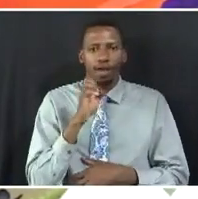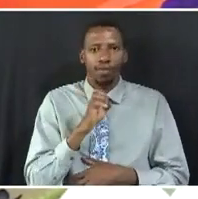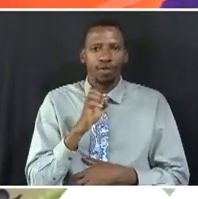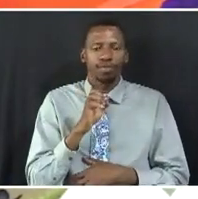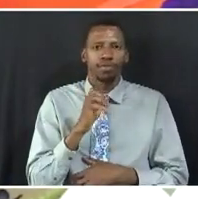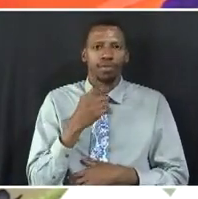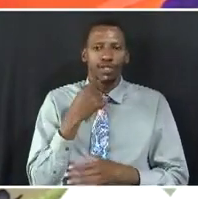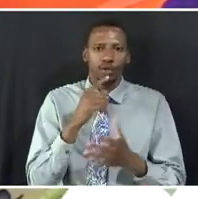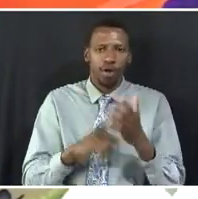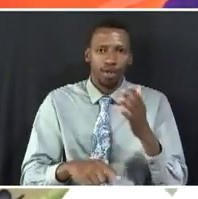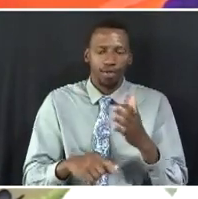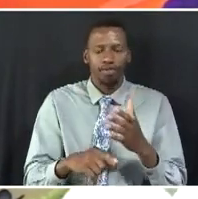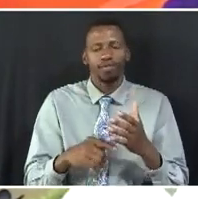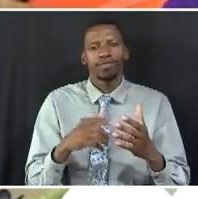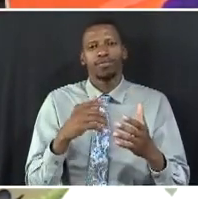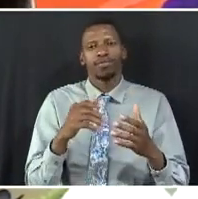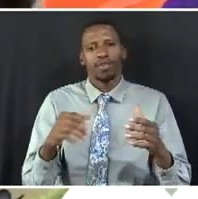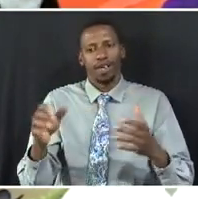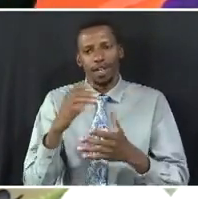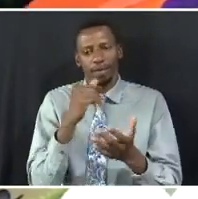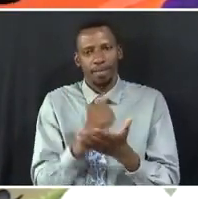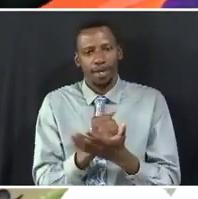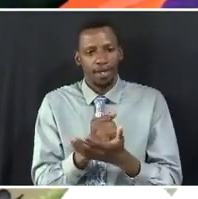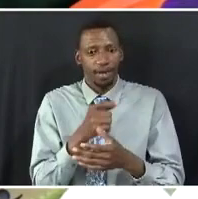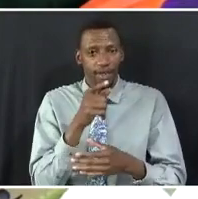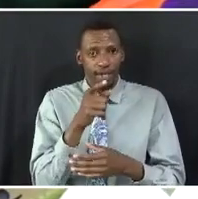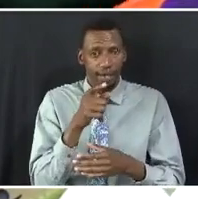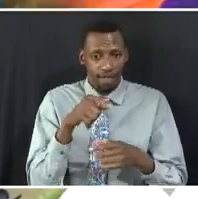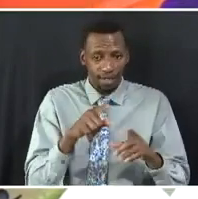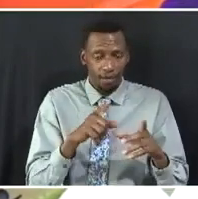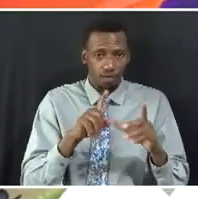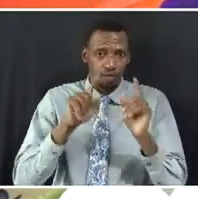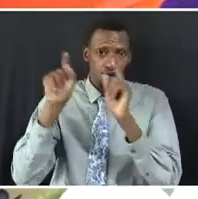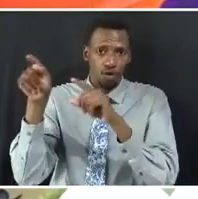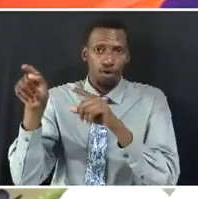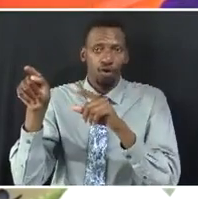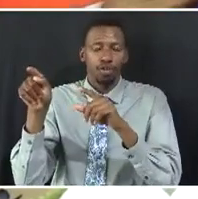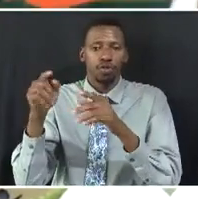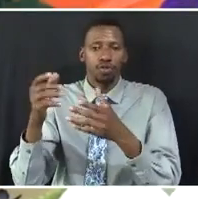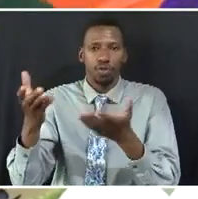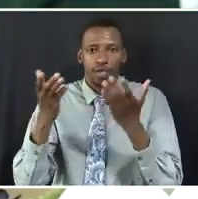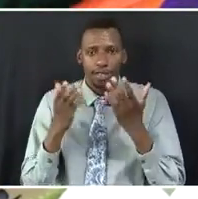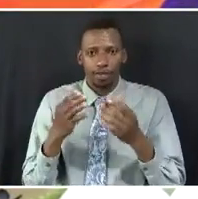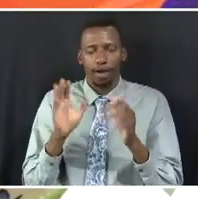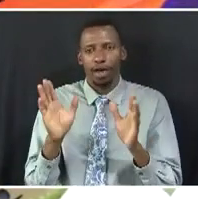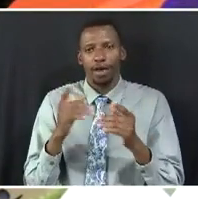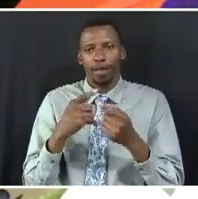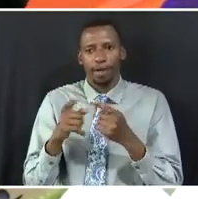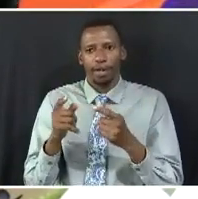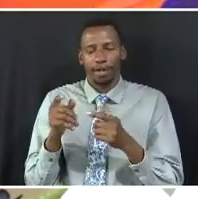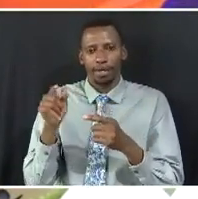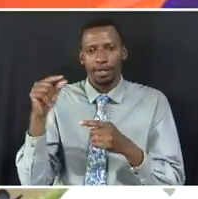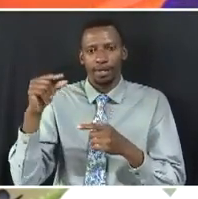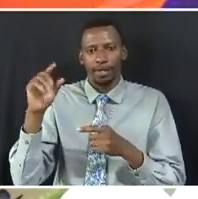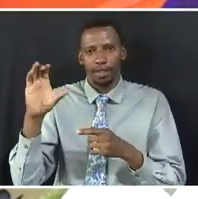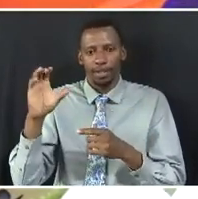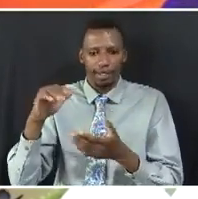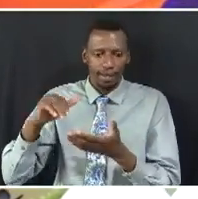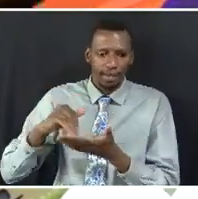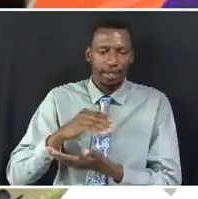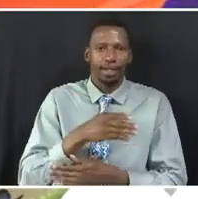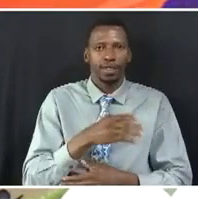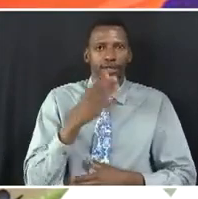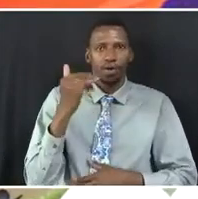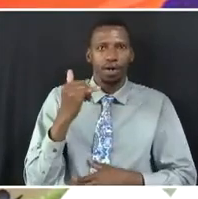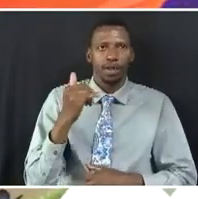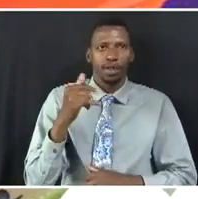He received that award. He did not go to the General Conference to receive it, but the General Conference sent it here because at that time he had